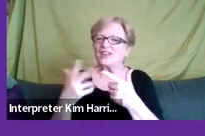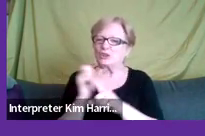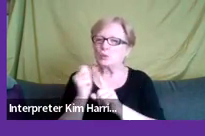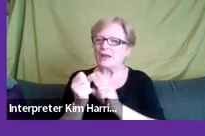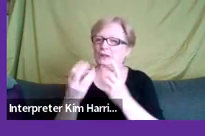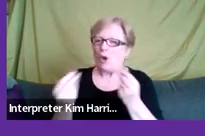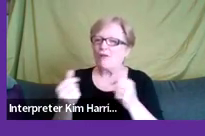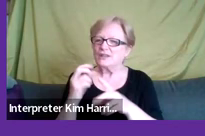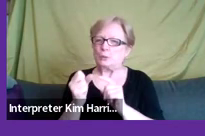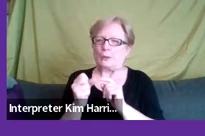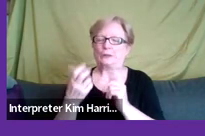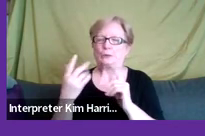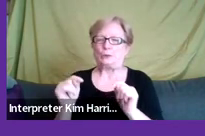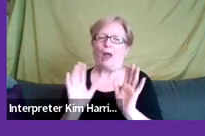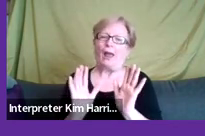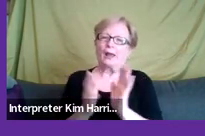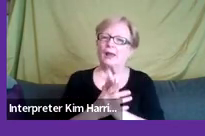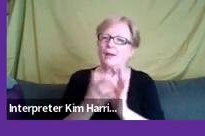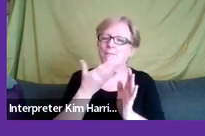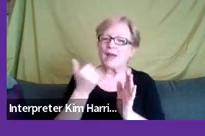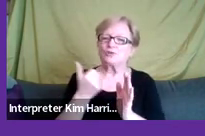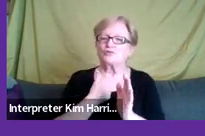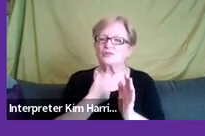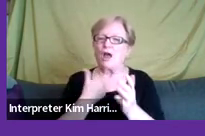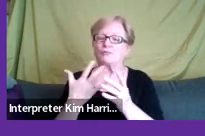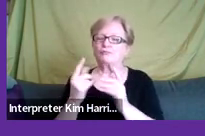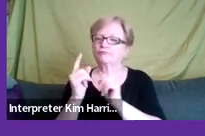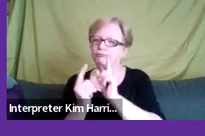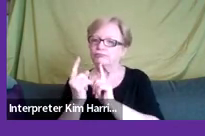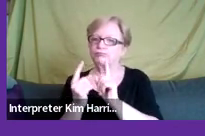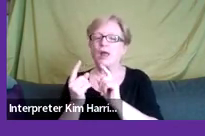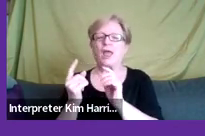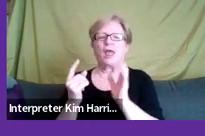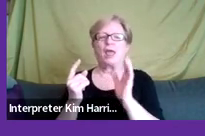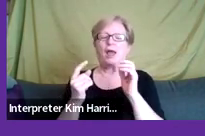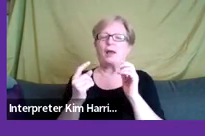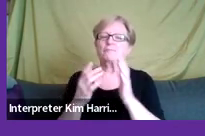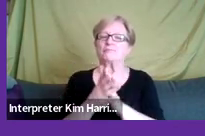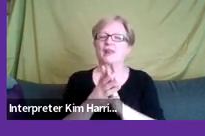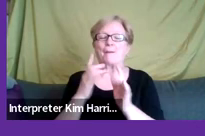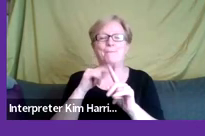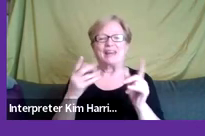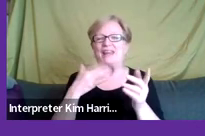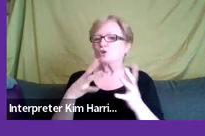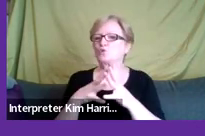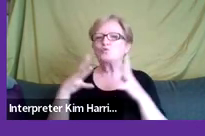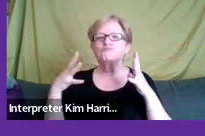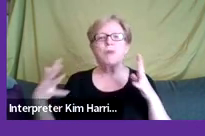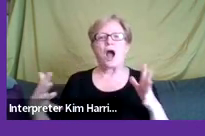legal, you know, ramifications as well if it's get to, you know, out of hand and